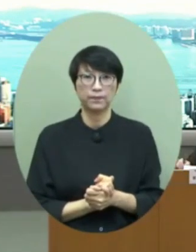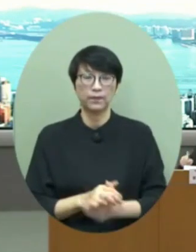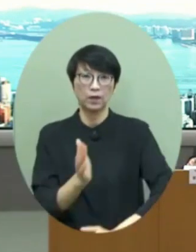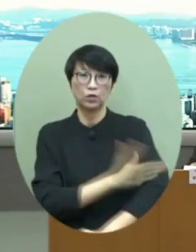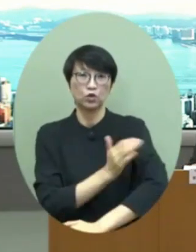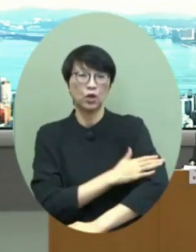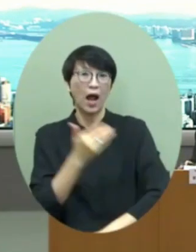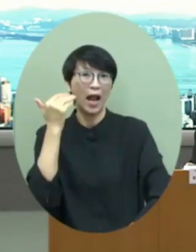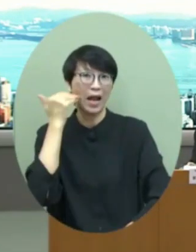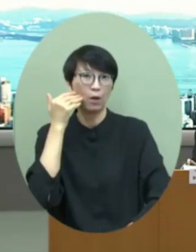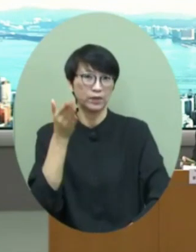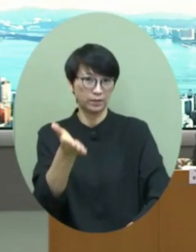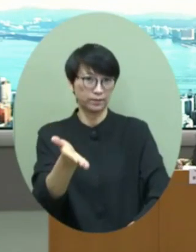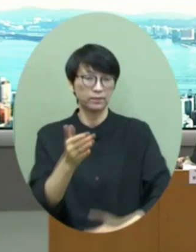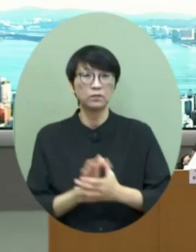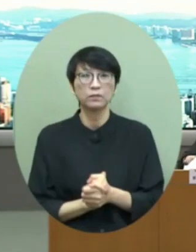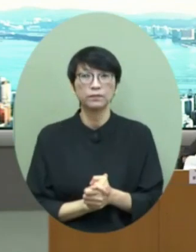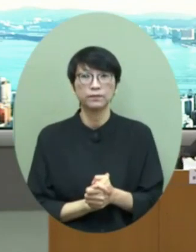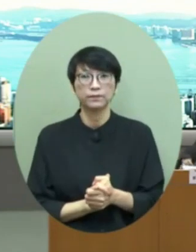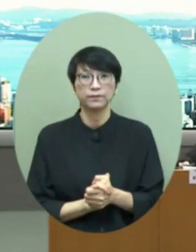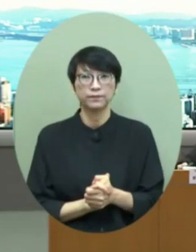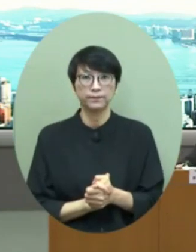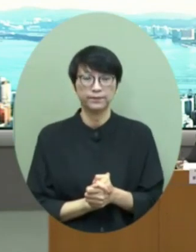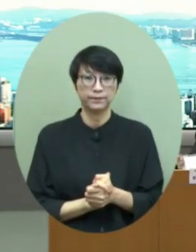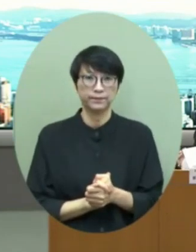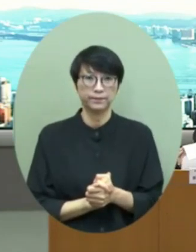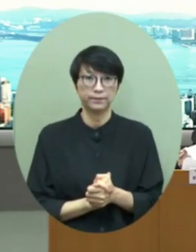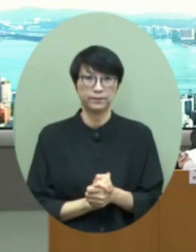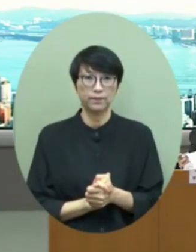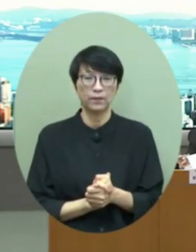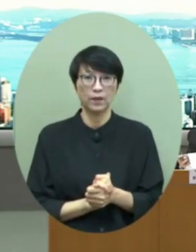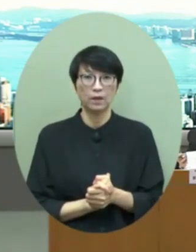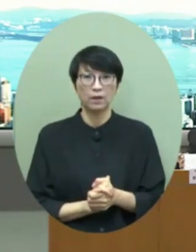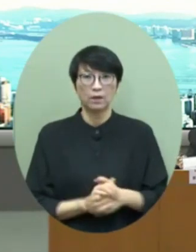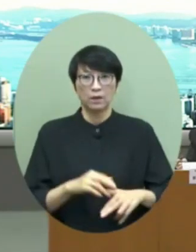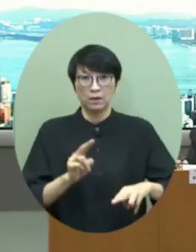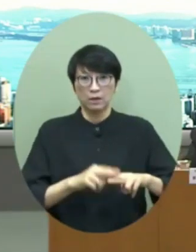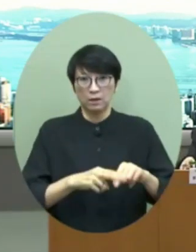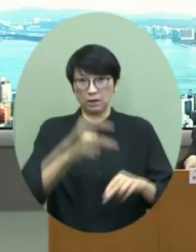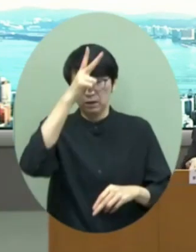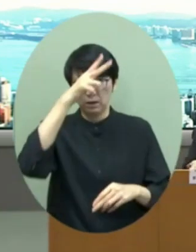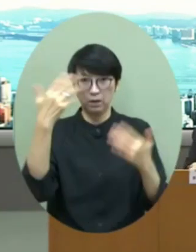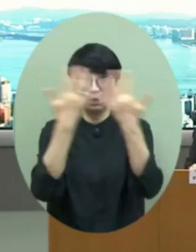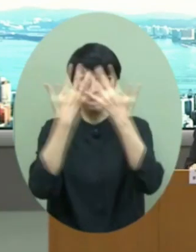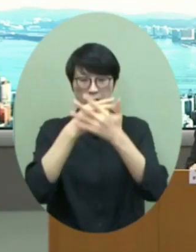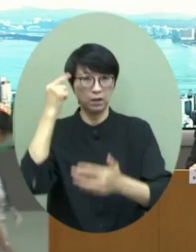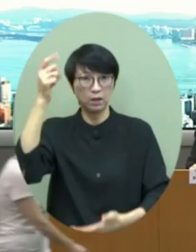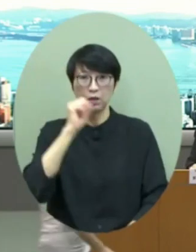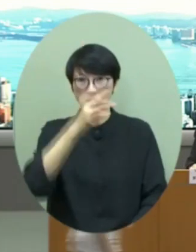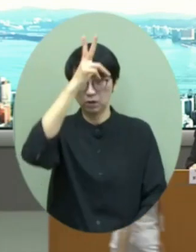on whether the office is acting in accordance with law. Next, please, to the far left. I'm from